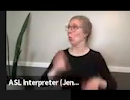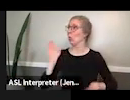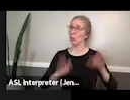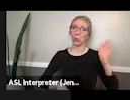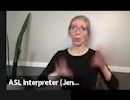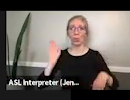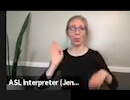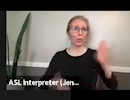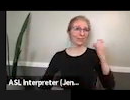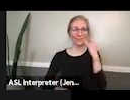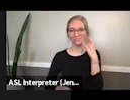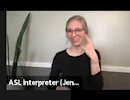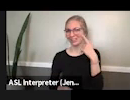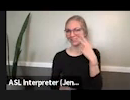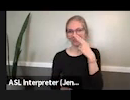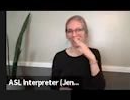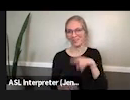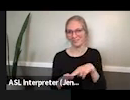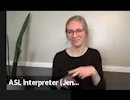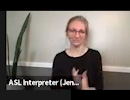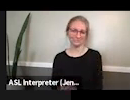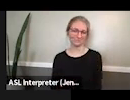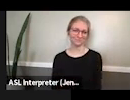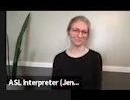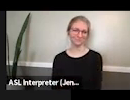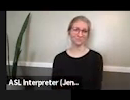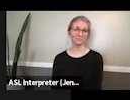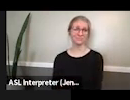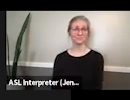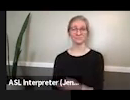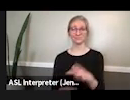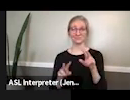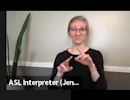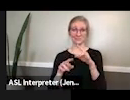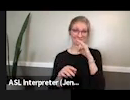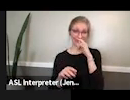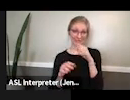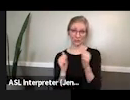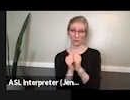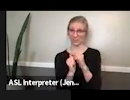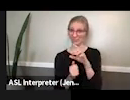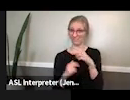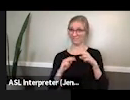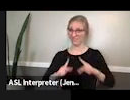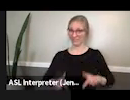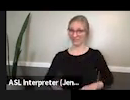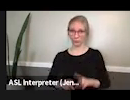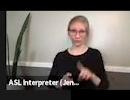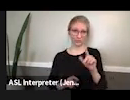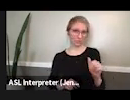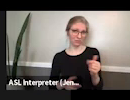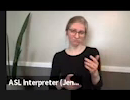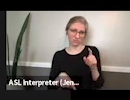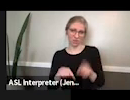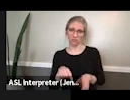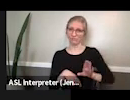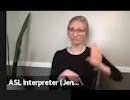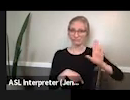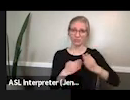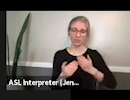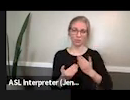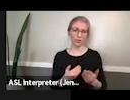if they think it's fun. Okay. And kids with physical disabilities, they can't do that anyway. So the OAE